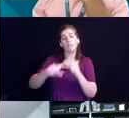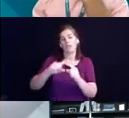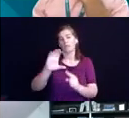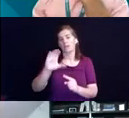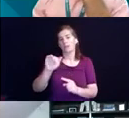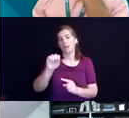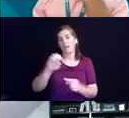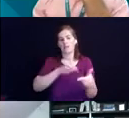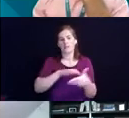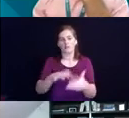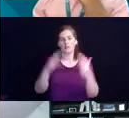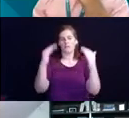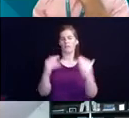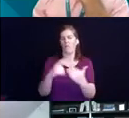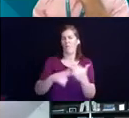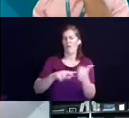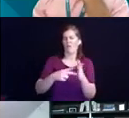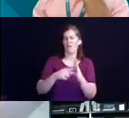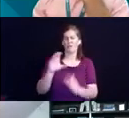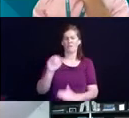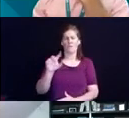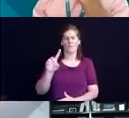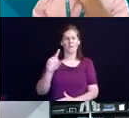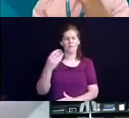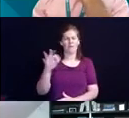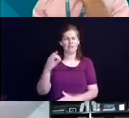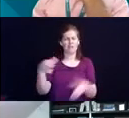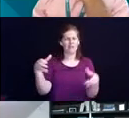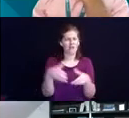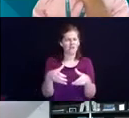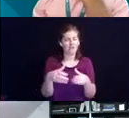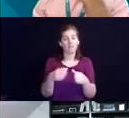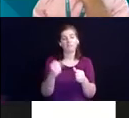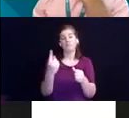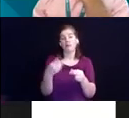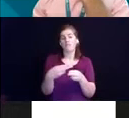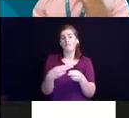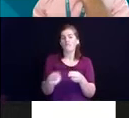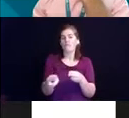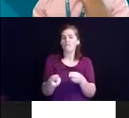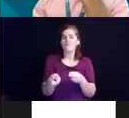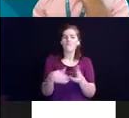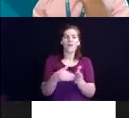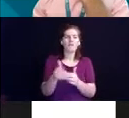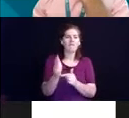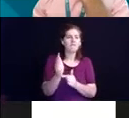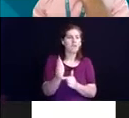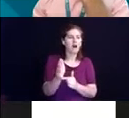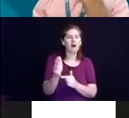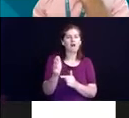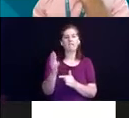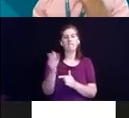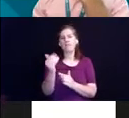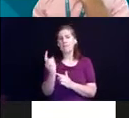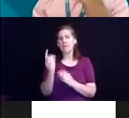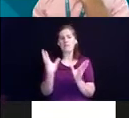So what is a COVID-19 huddle specifically? Well, it's a brief, often just a 5 or a 15-minute meeting that's designed to